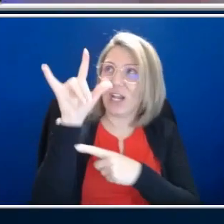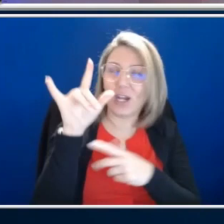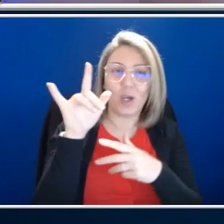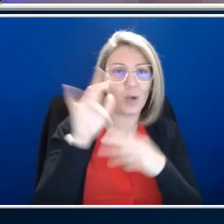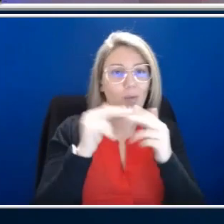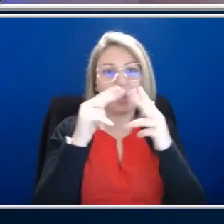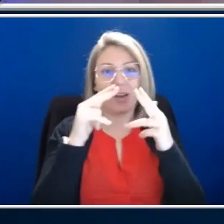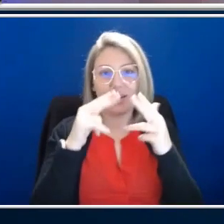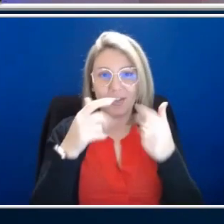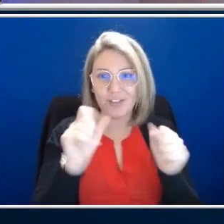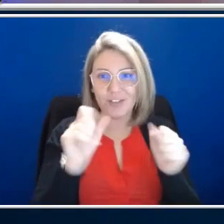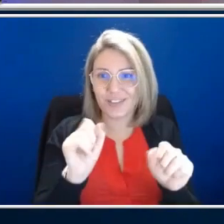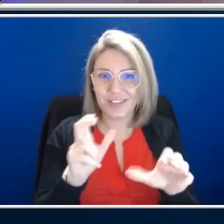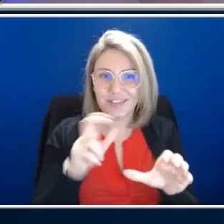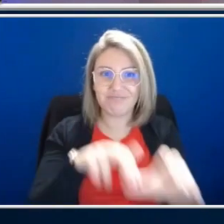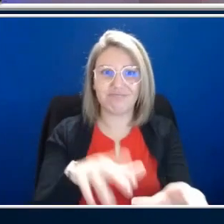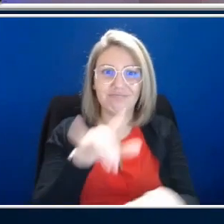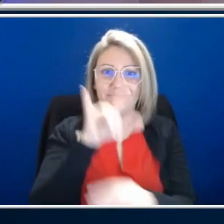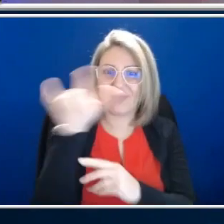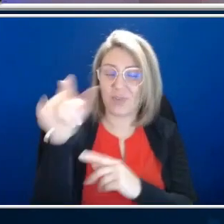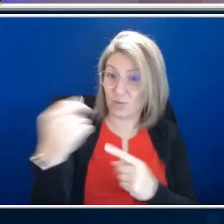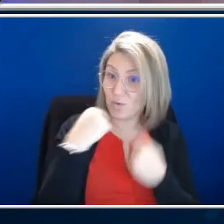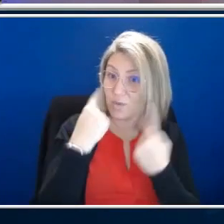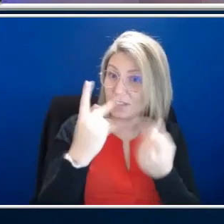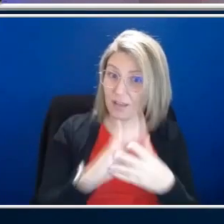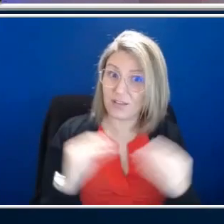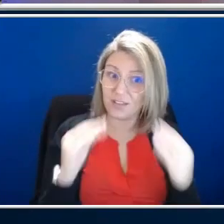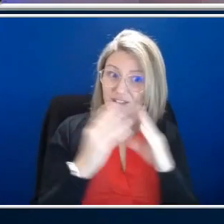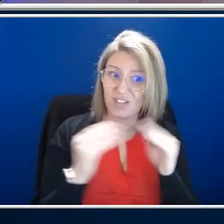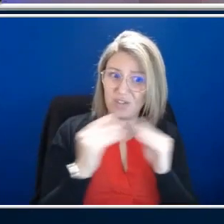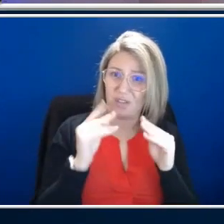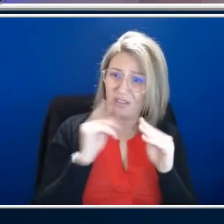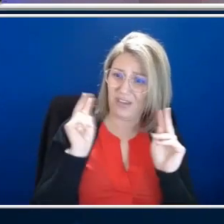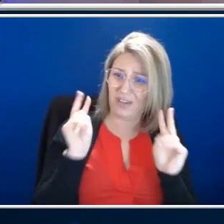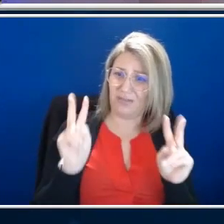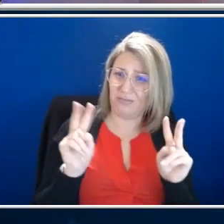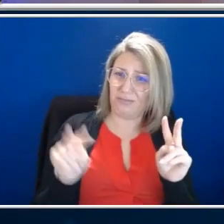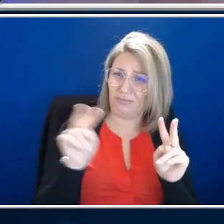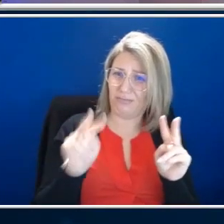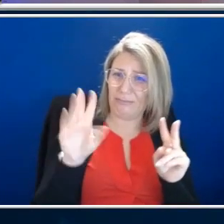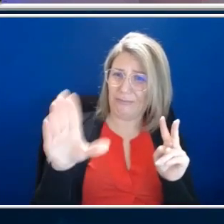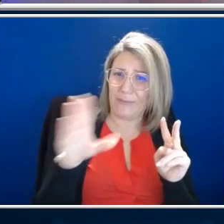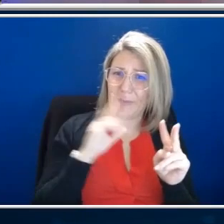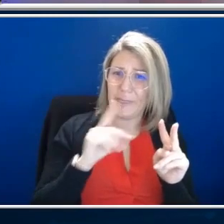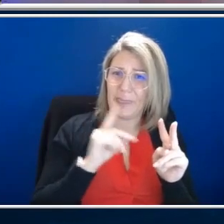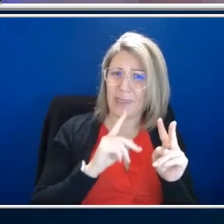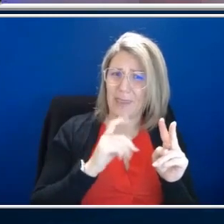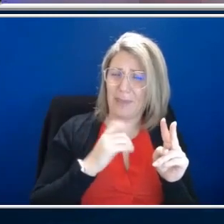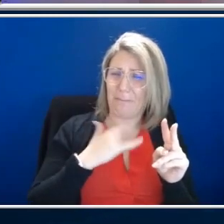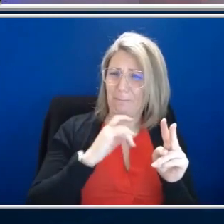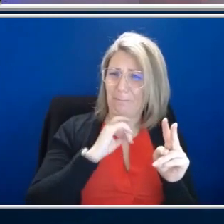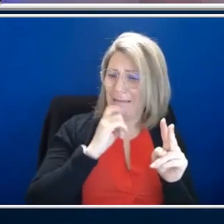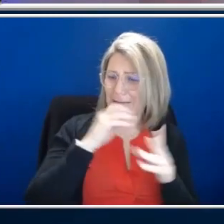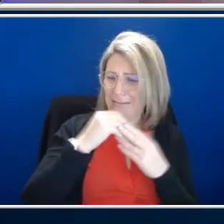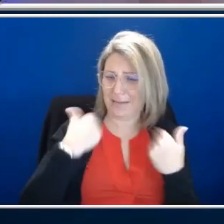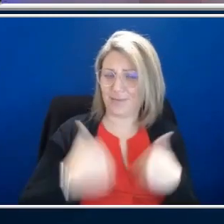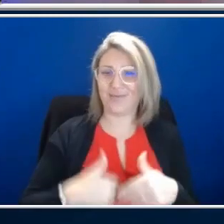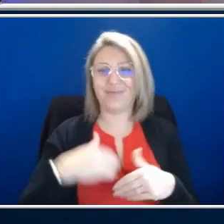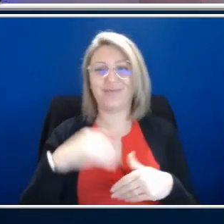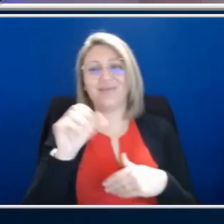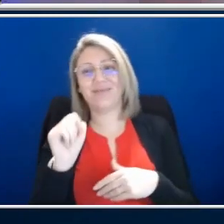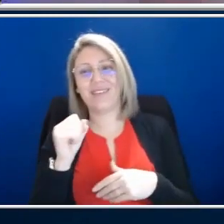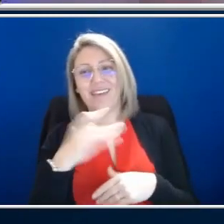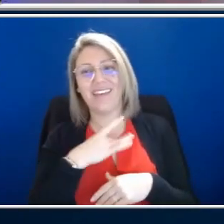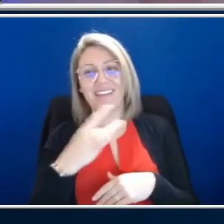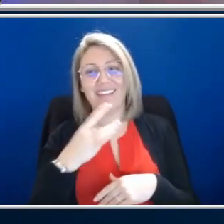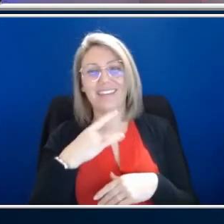Really? So do Yeah. you tell them the story? I mean, are they just looking at you like you're the Bionic Man? Yeah, basically. I like that x-ray machine